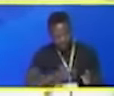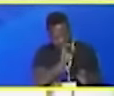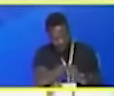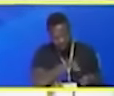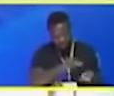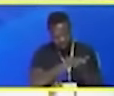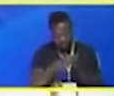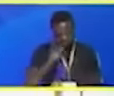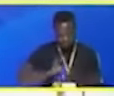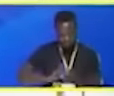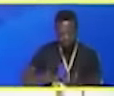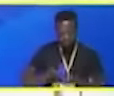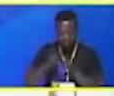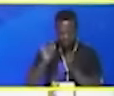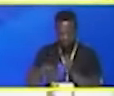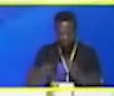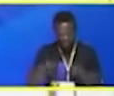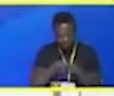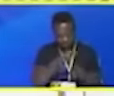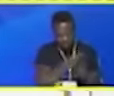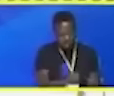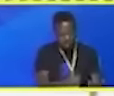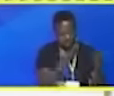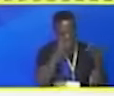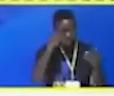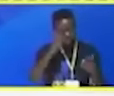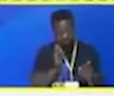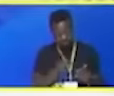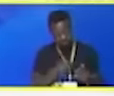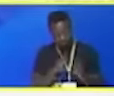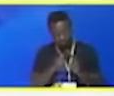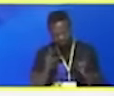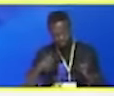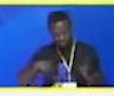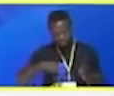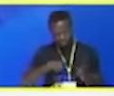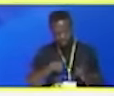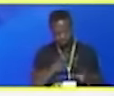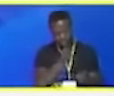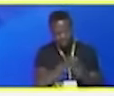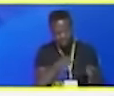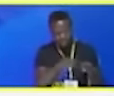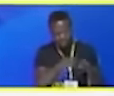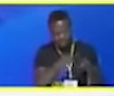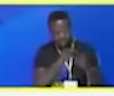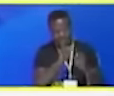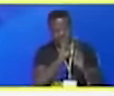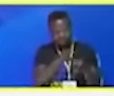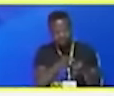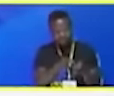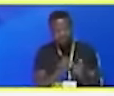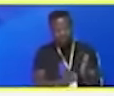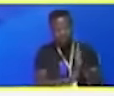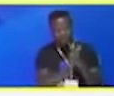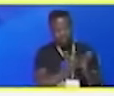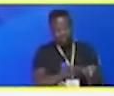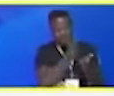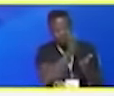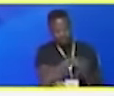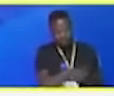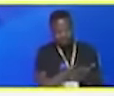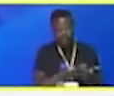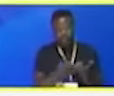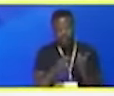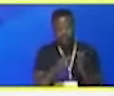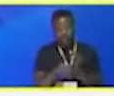substitutionary sacrifice. So we receive as a reward the life of God. But